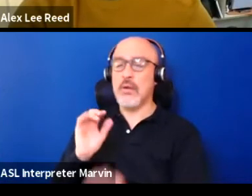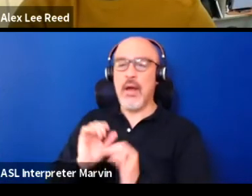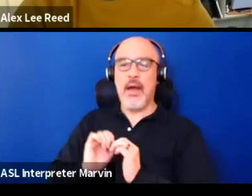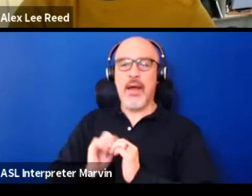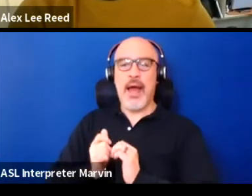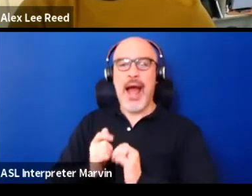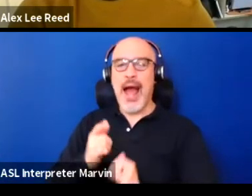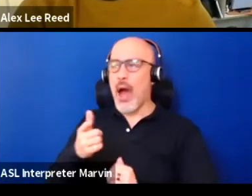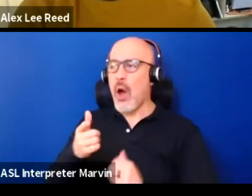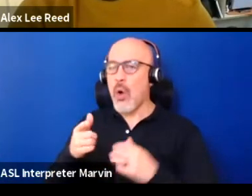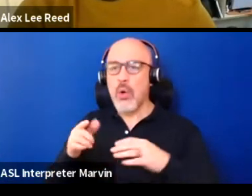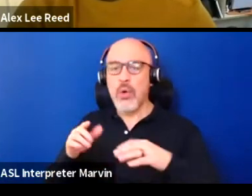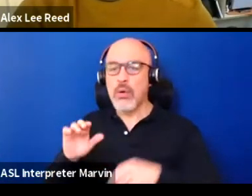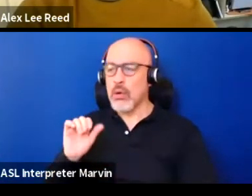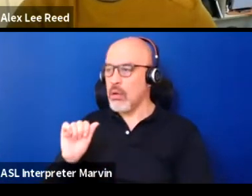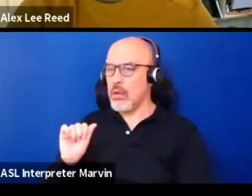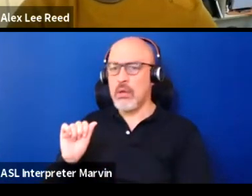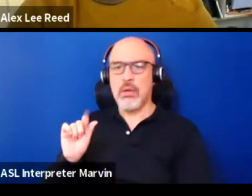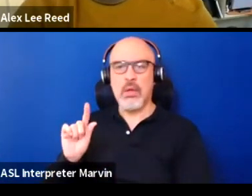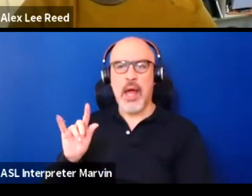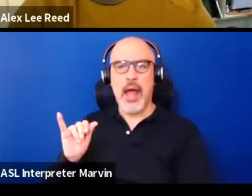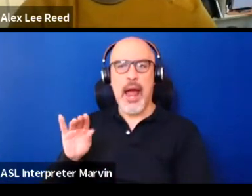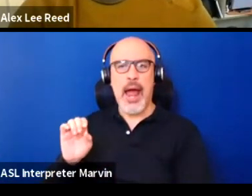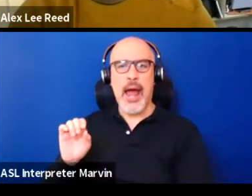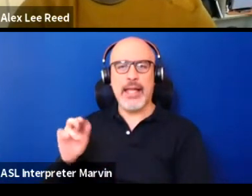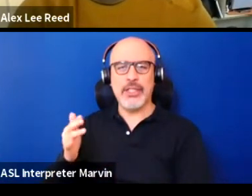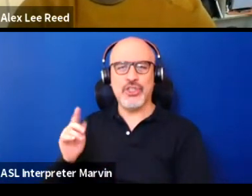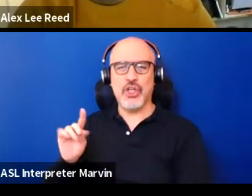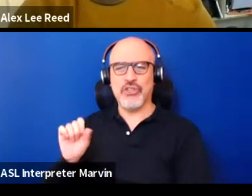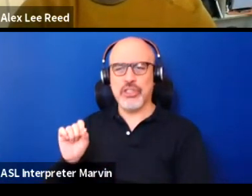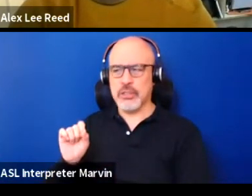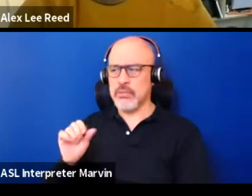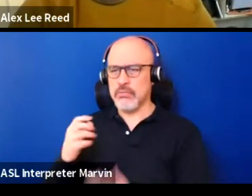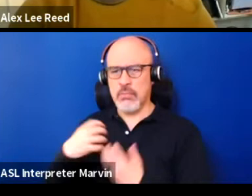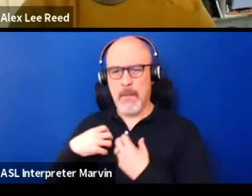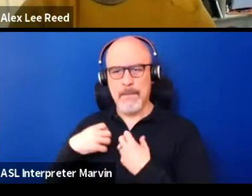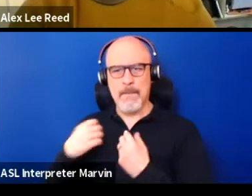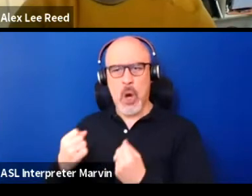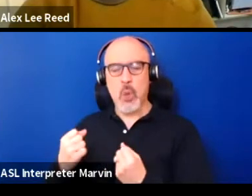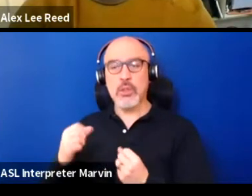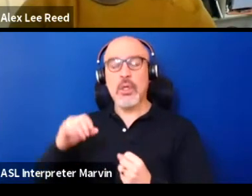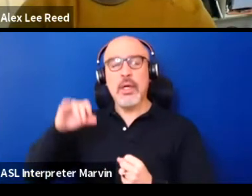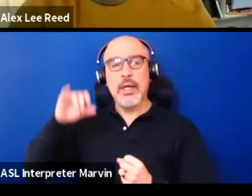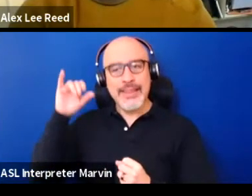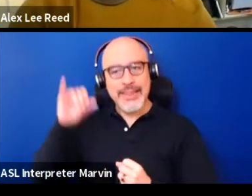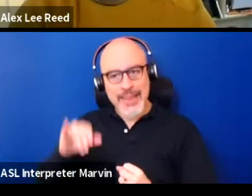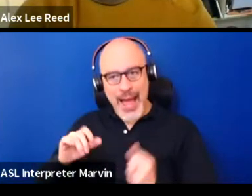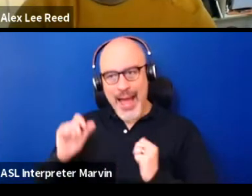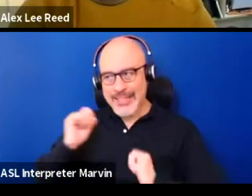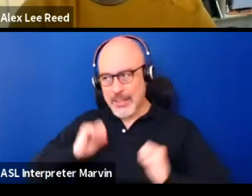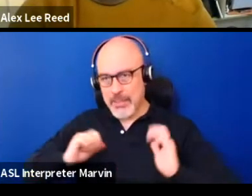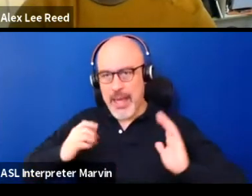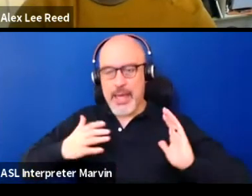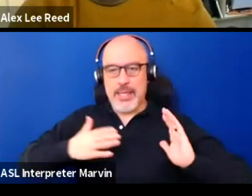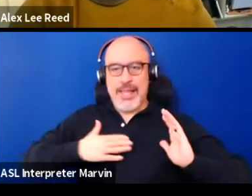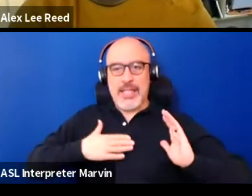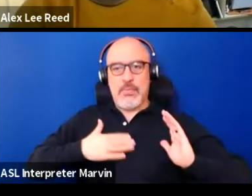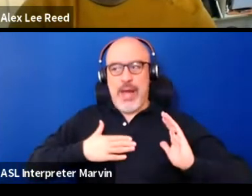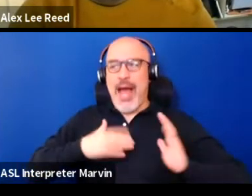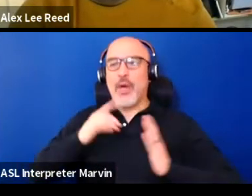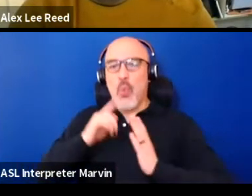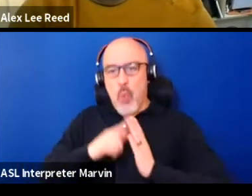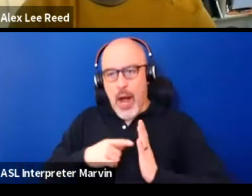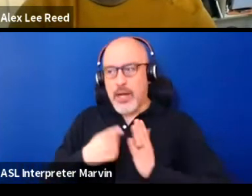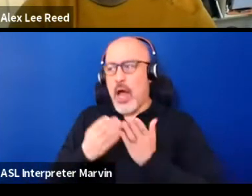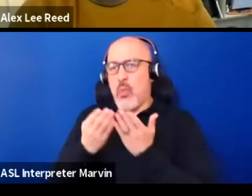Alice Childress was really bold in saying, this is the play that is my play, this is the play that I want to present to the